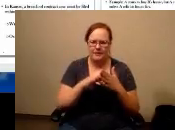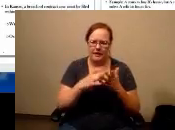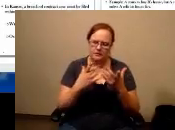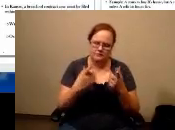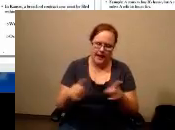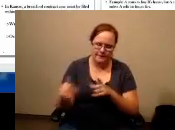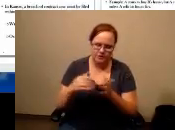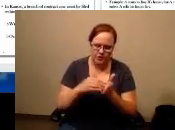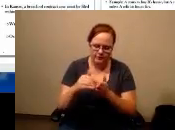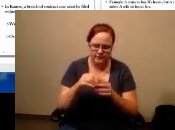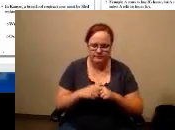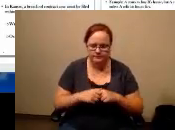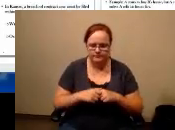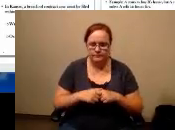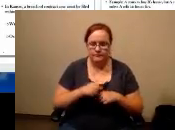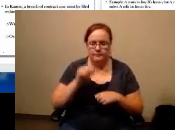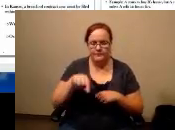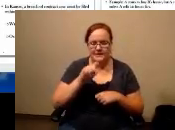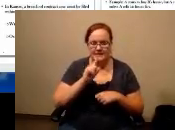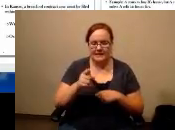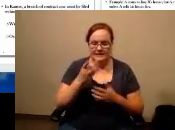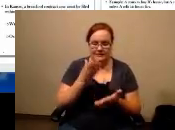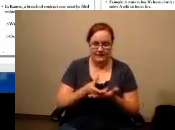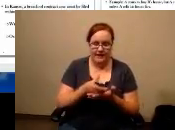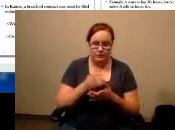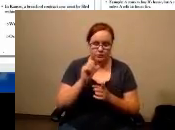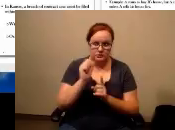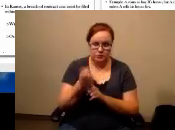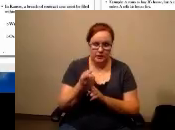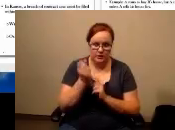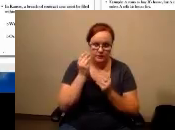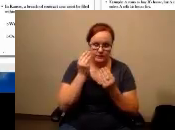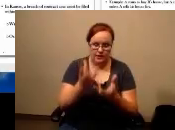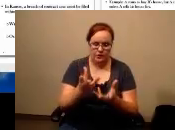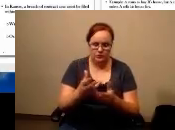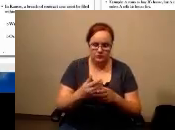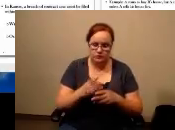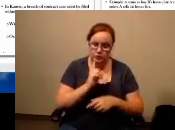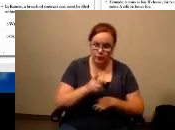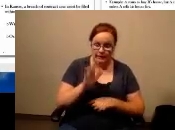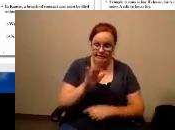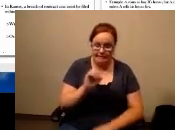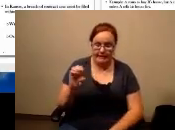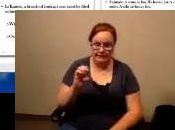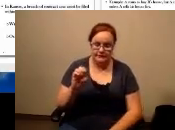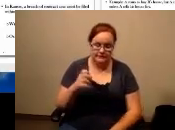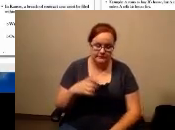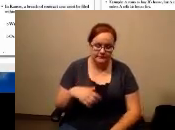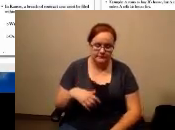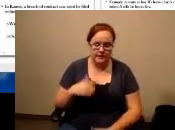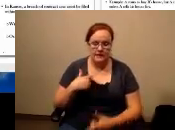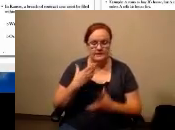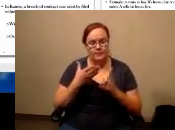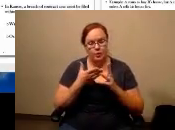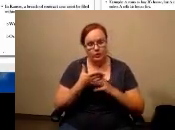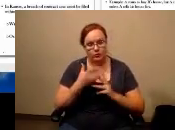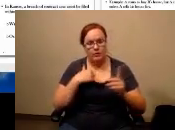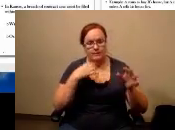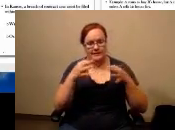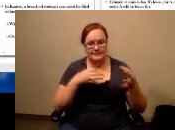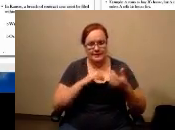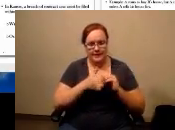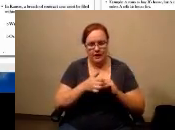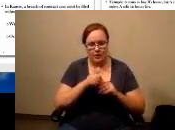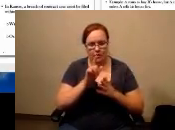the factual scenario I'm going to give you. This is a real case in Wichita. And as I work through this, I'll explain how the law works.